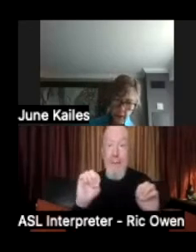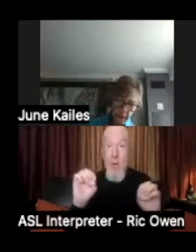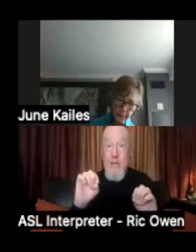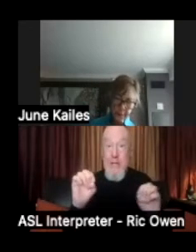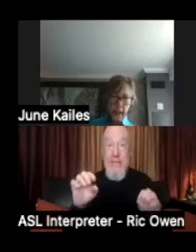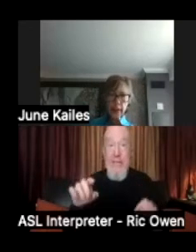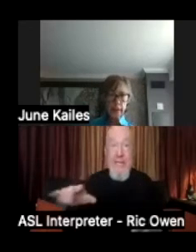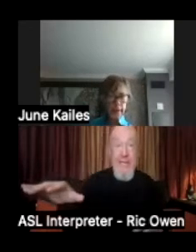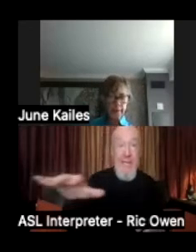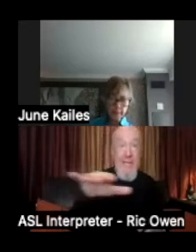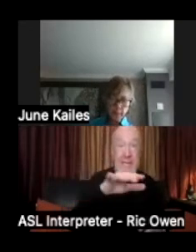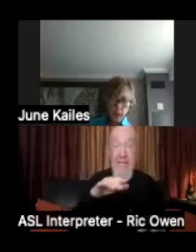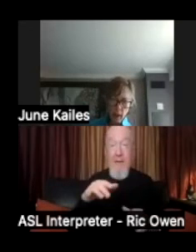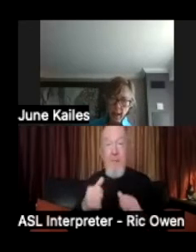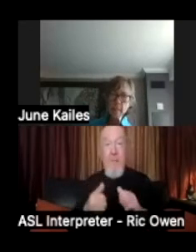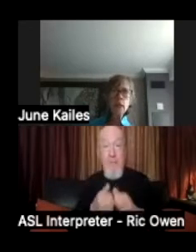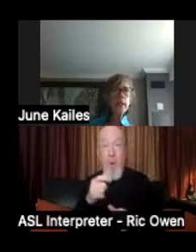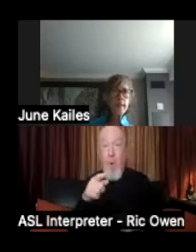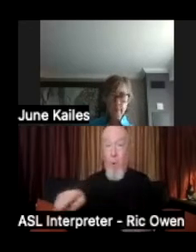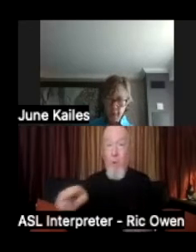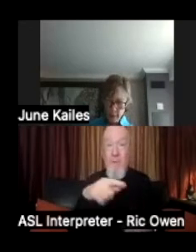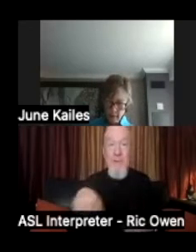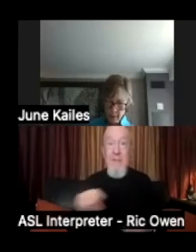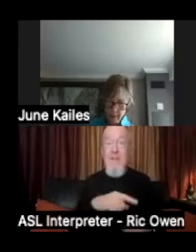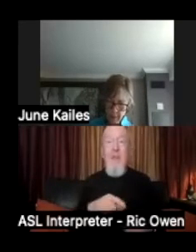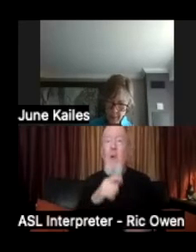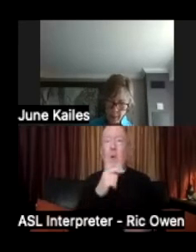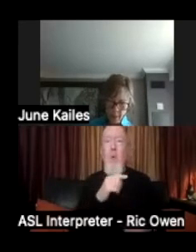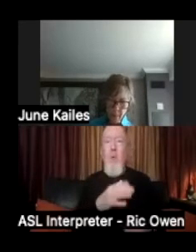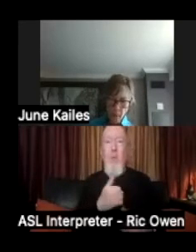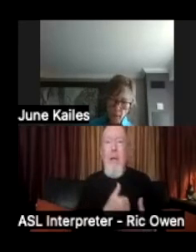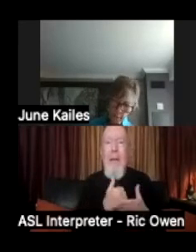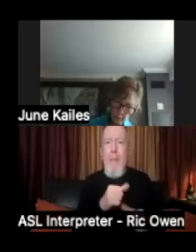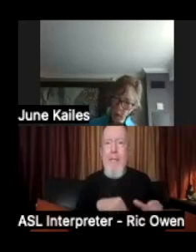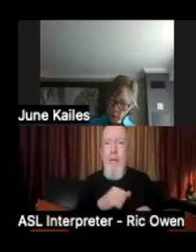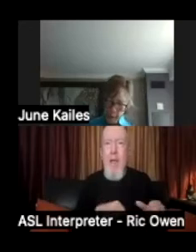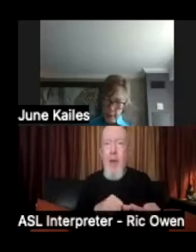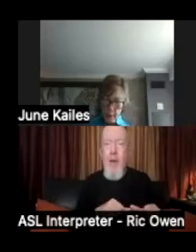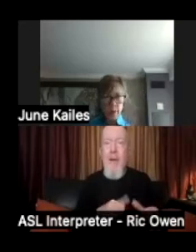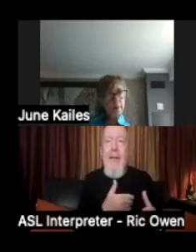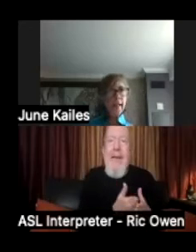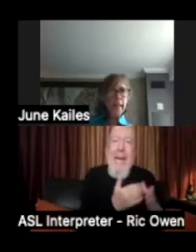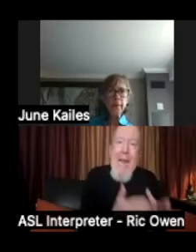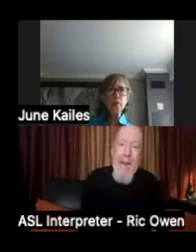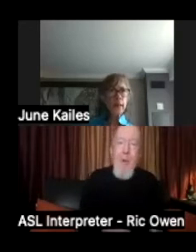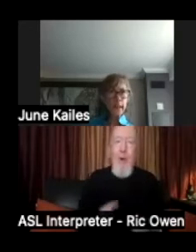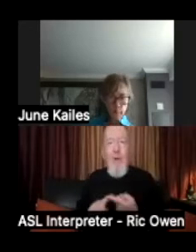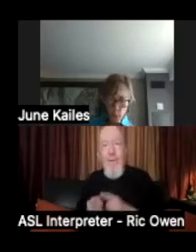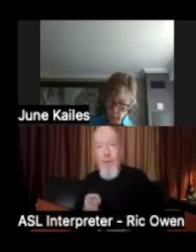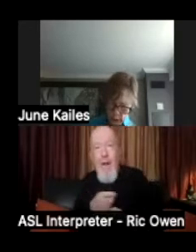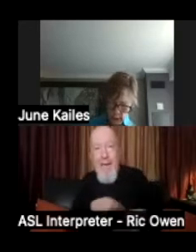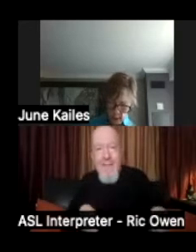events, disasters, are neighbors and friends. So for all the Pedros, it's